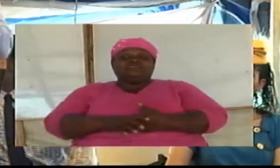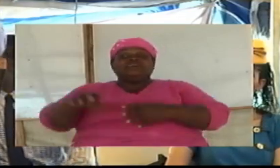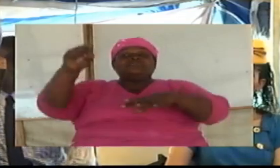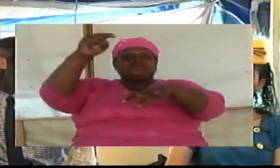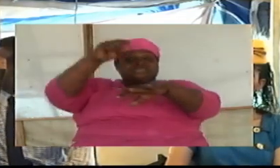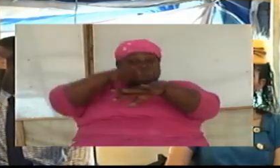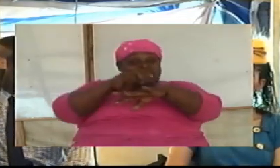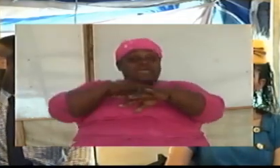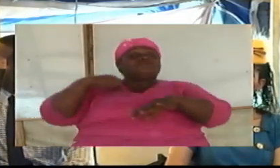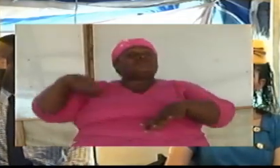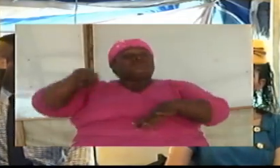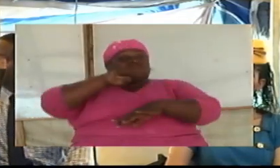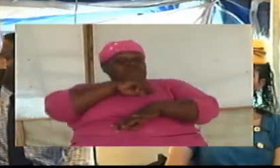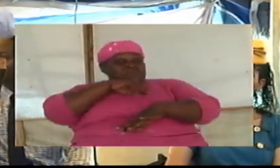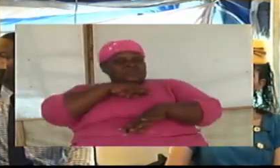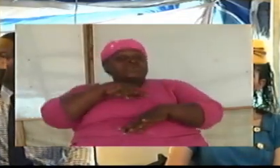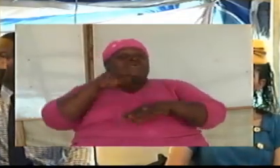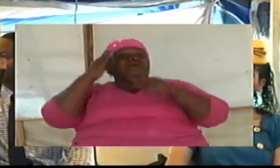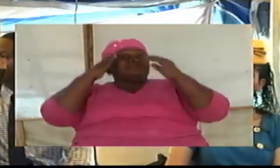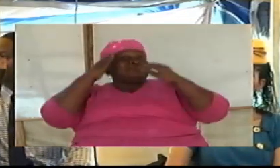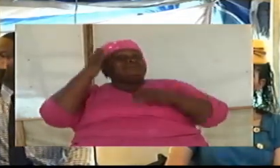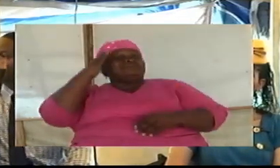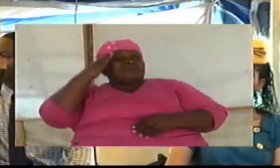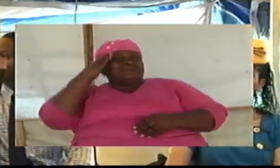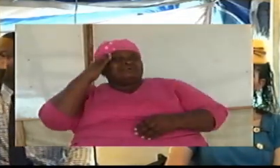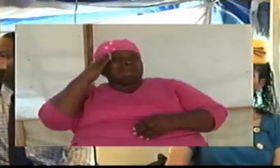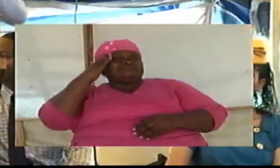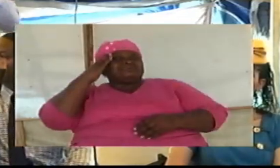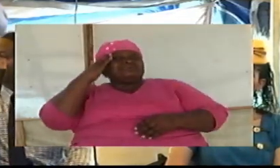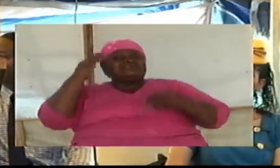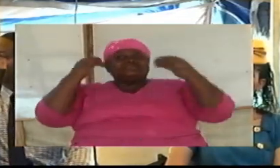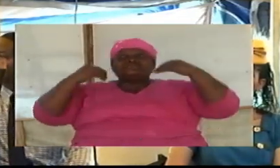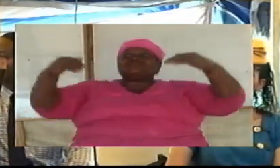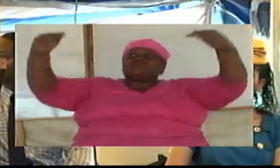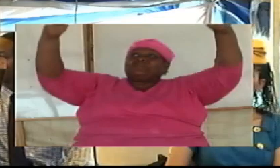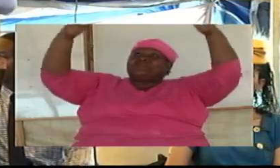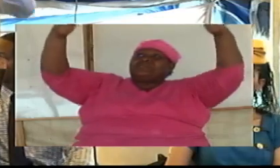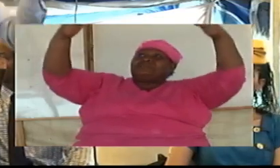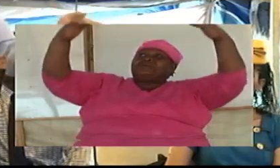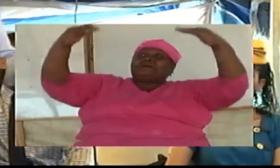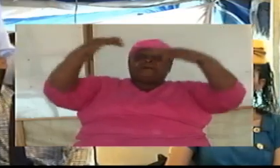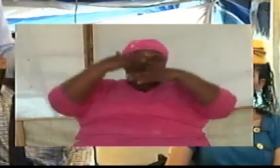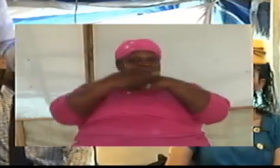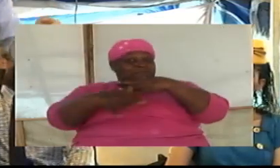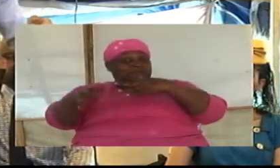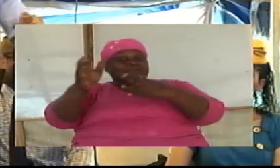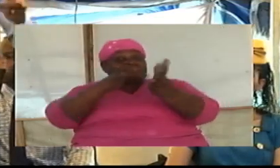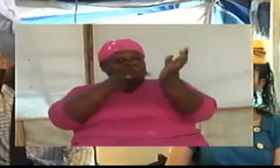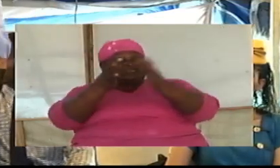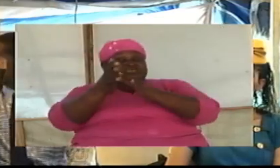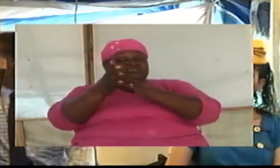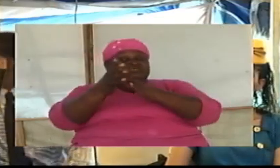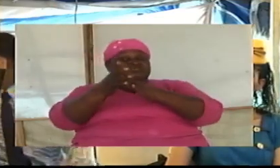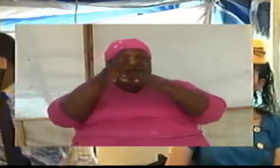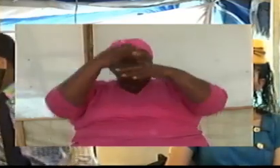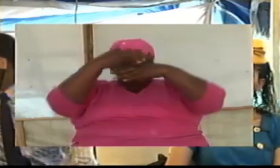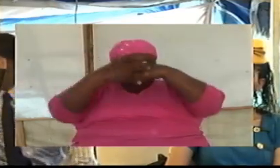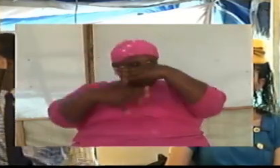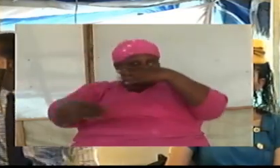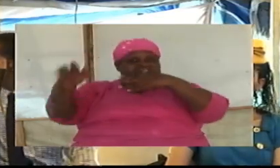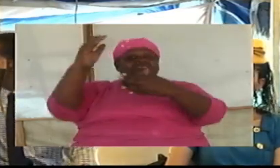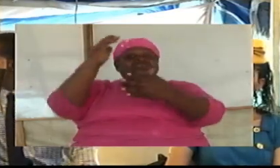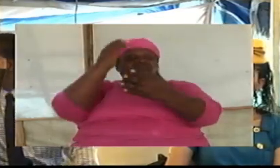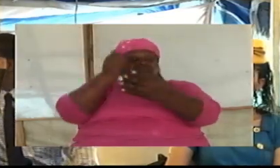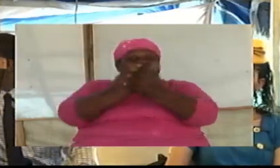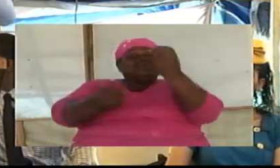when we acknowledge the fact that the superior blood of Christ was shed on Calvary's cross. That is the